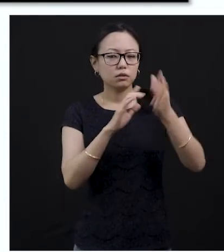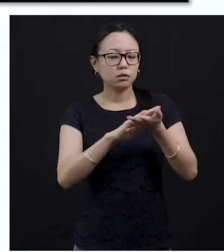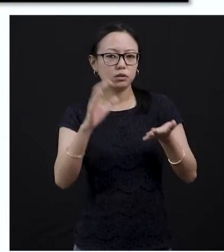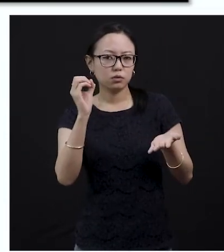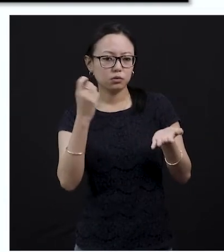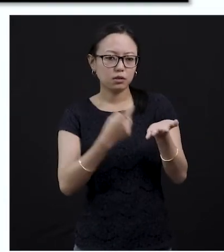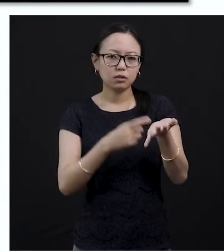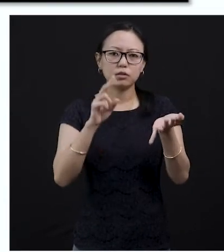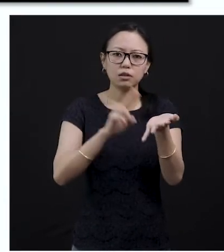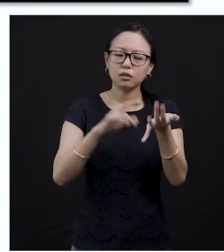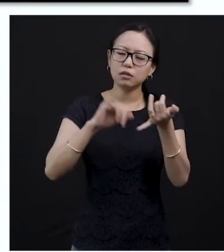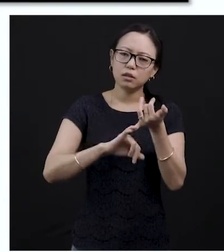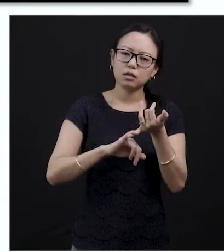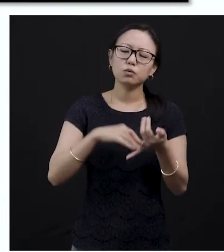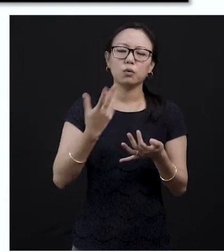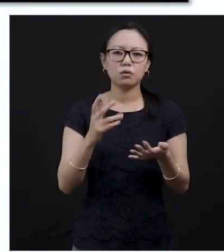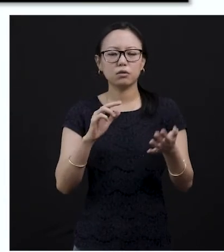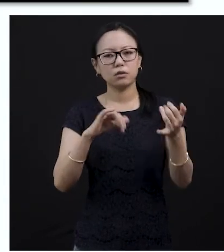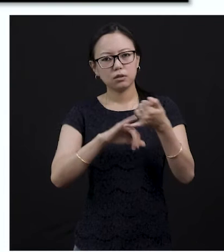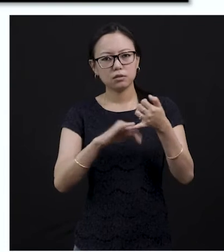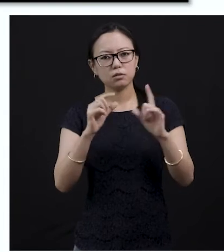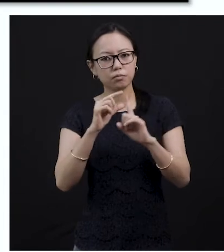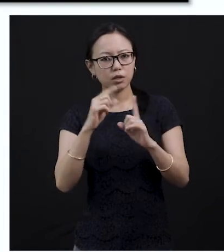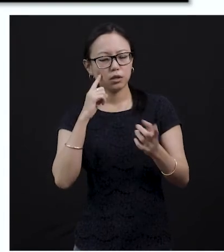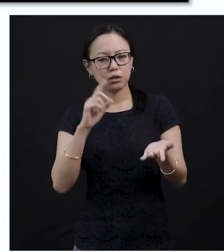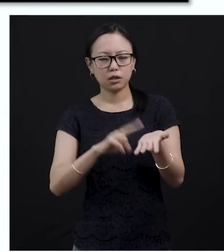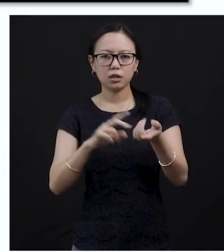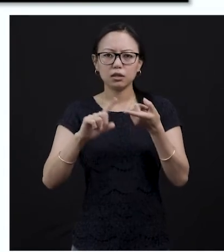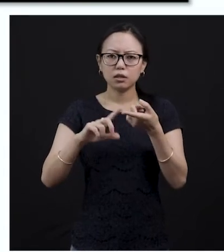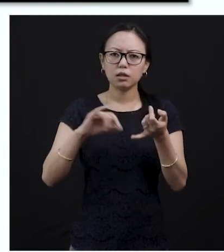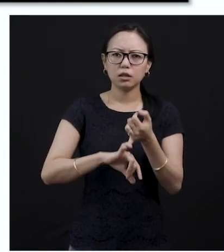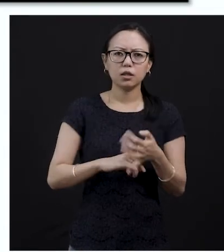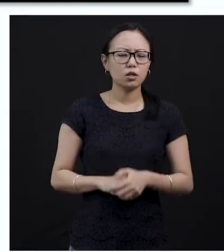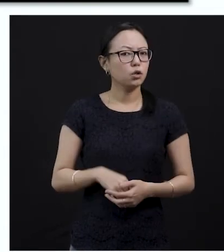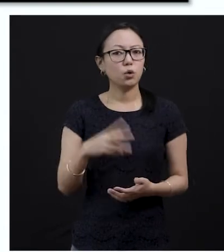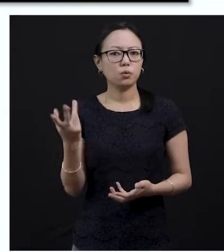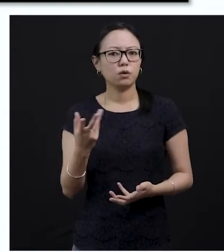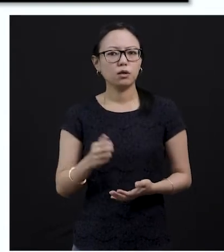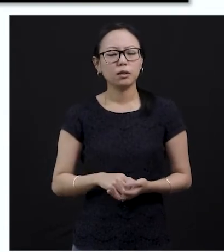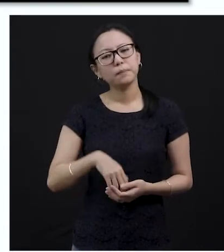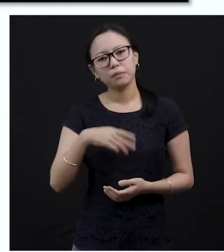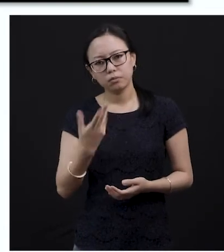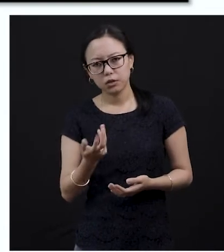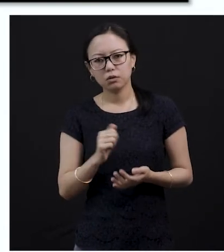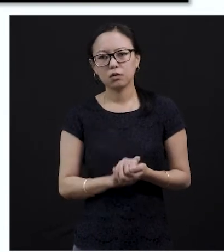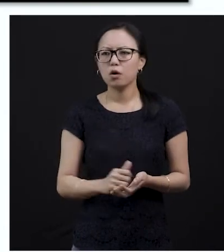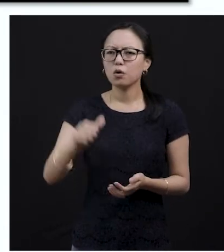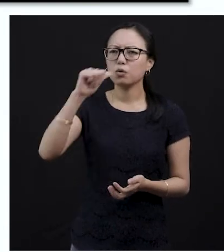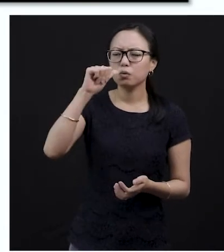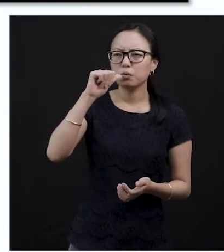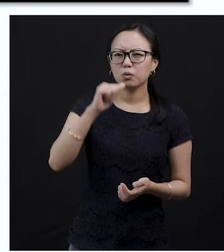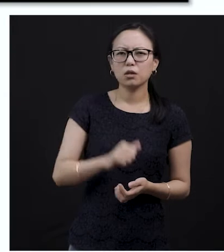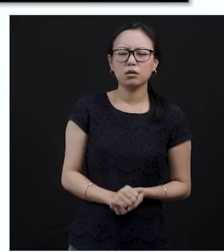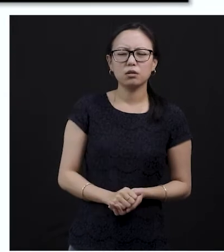Why? Because you know that in a desert, water is very scarce. That means water is not